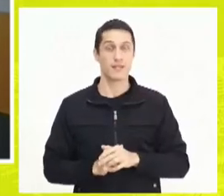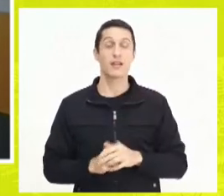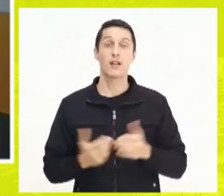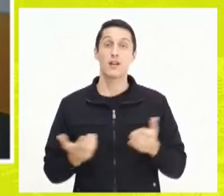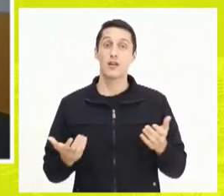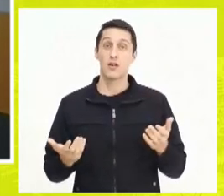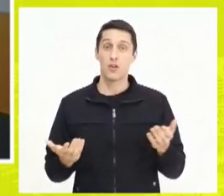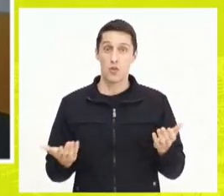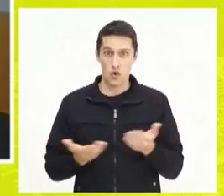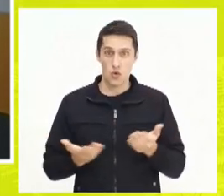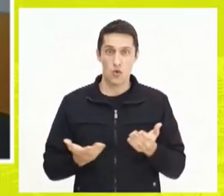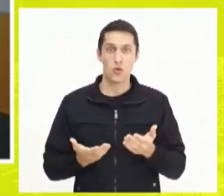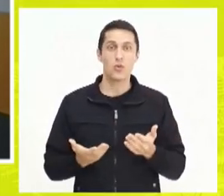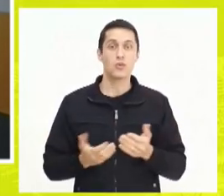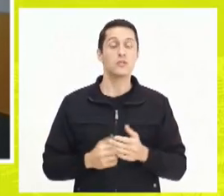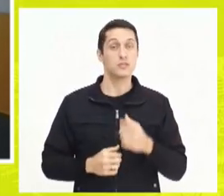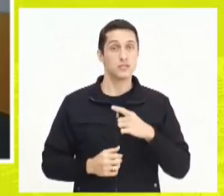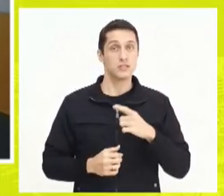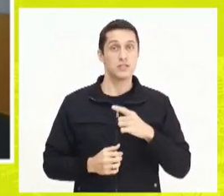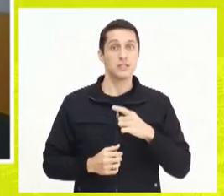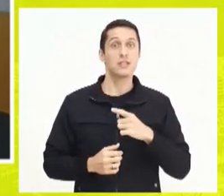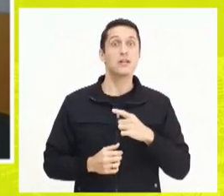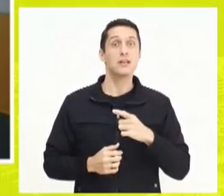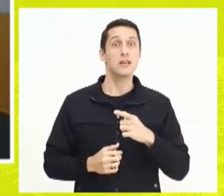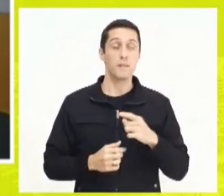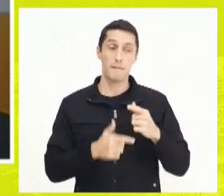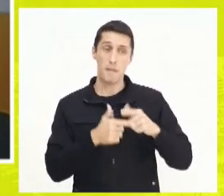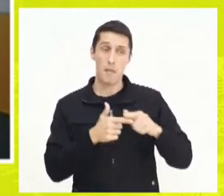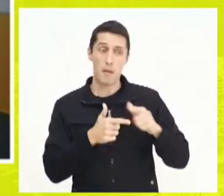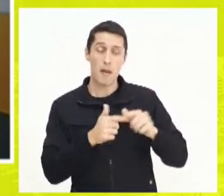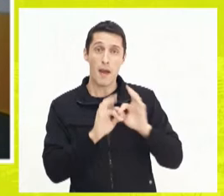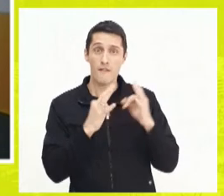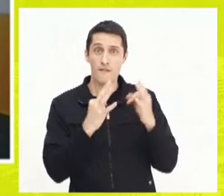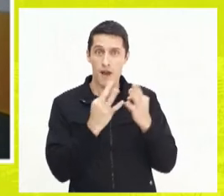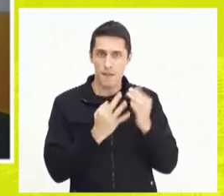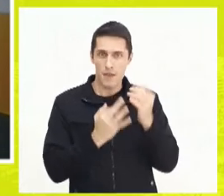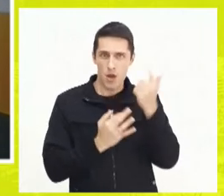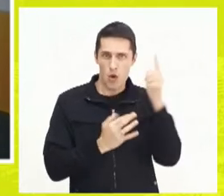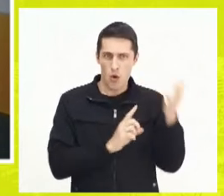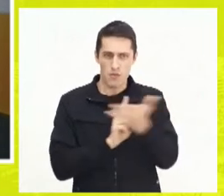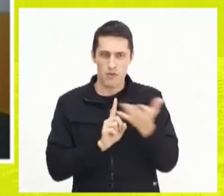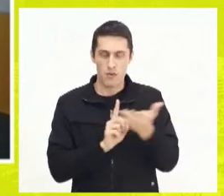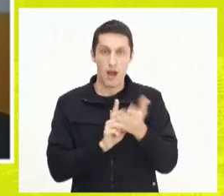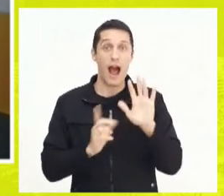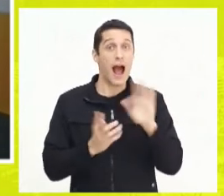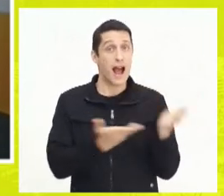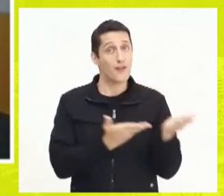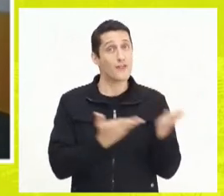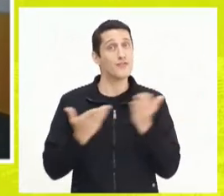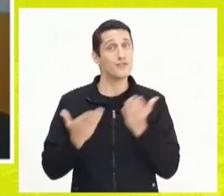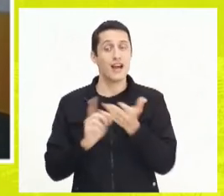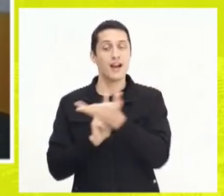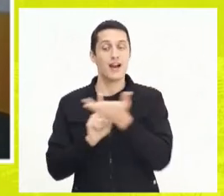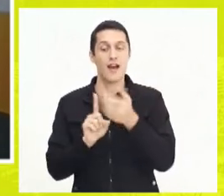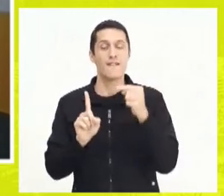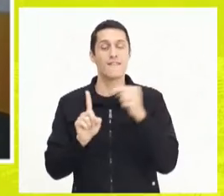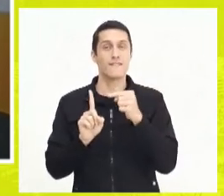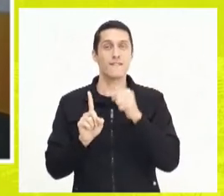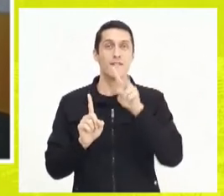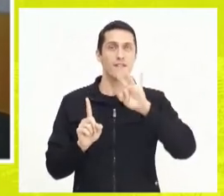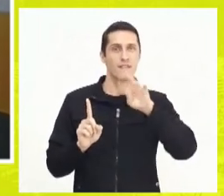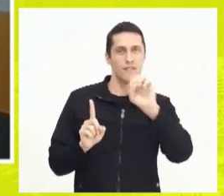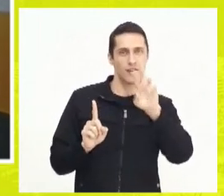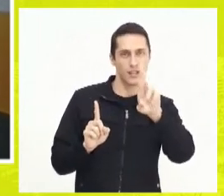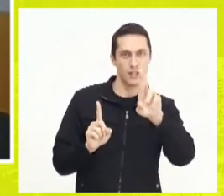information well rafael kappa today is not going to be here with us but we're having victor